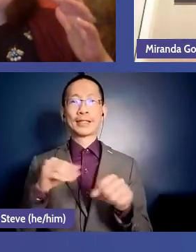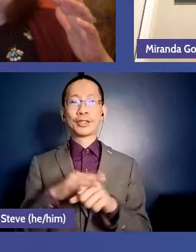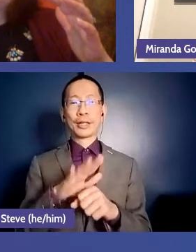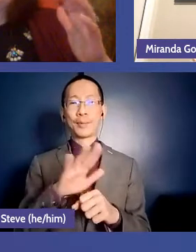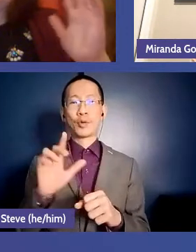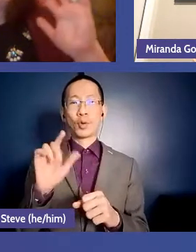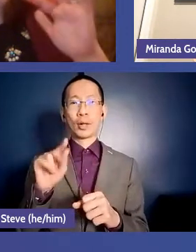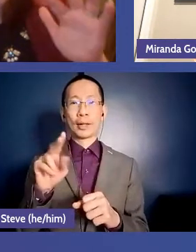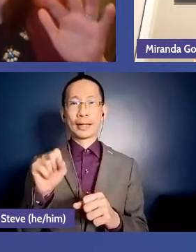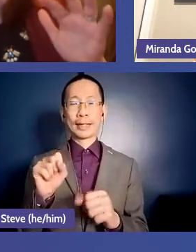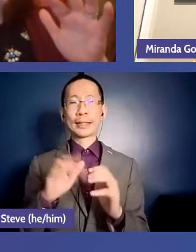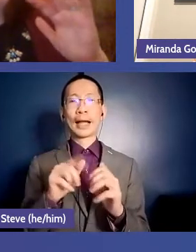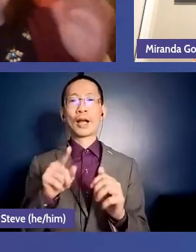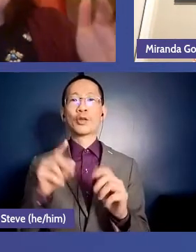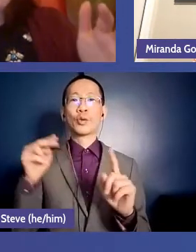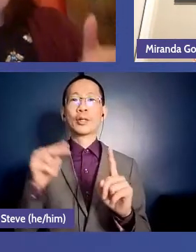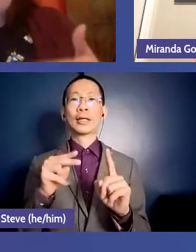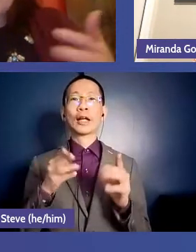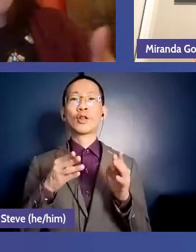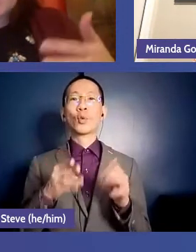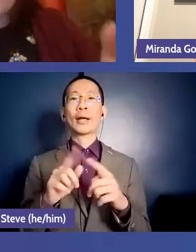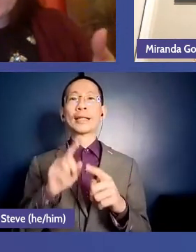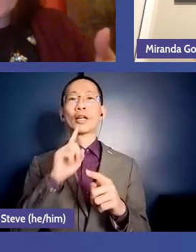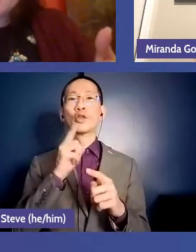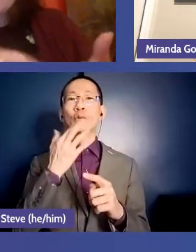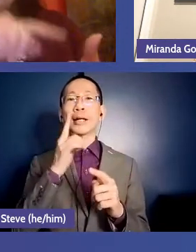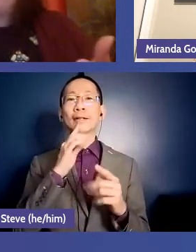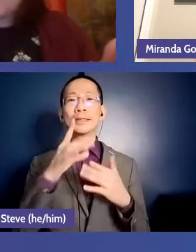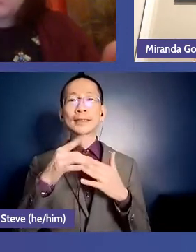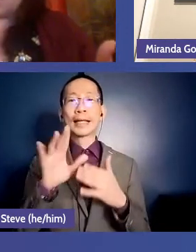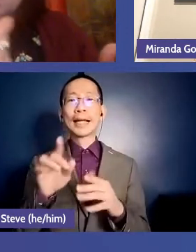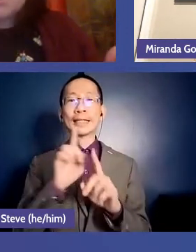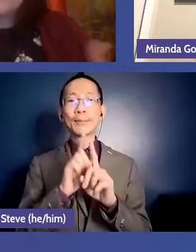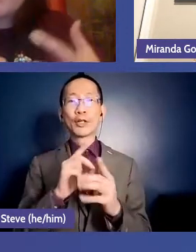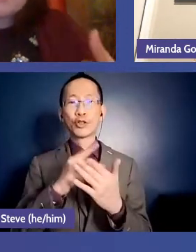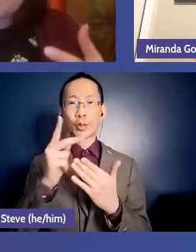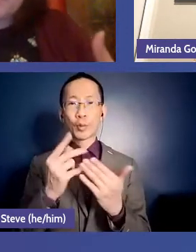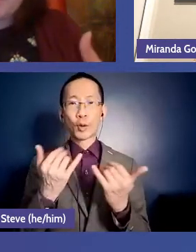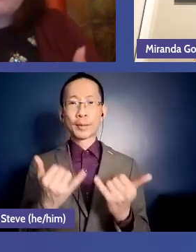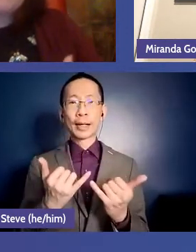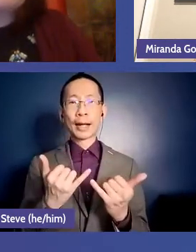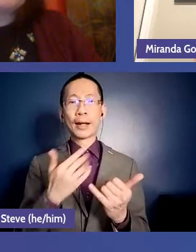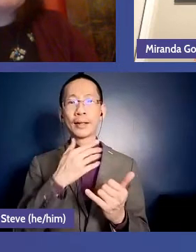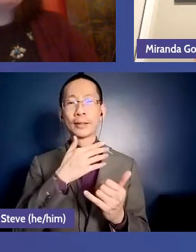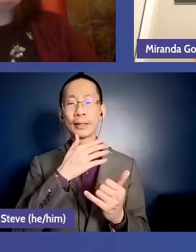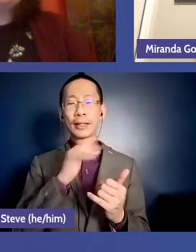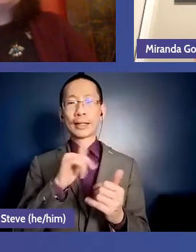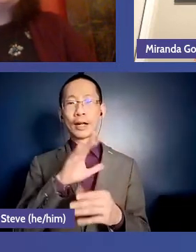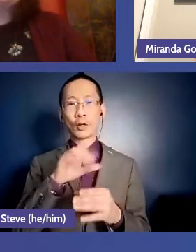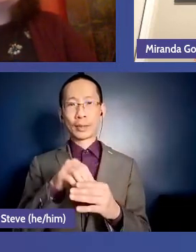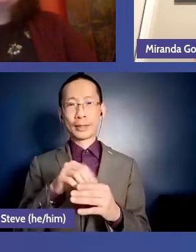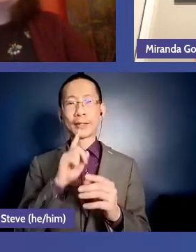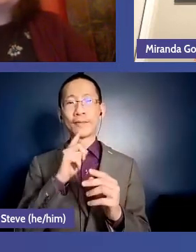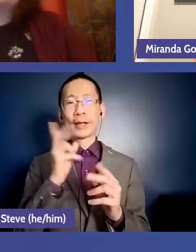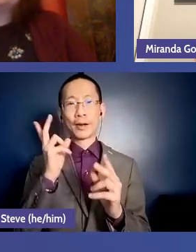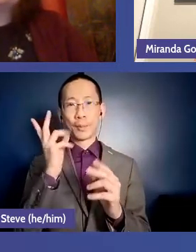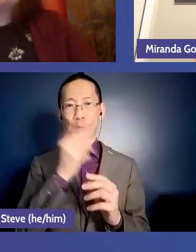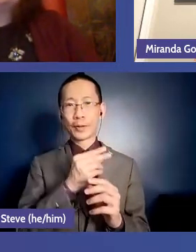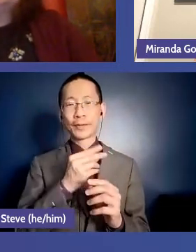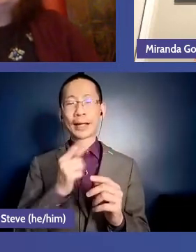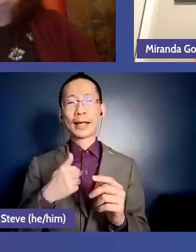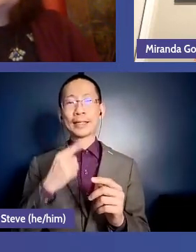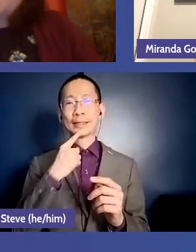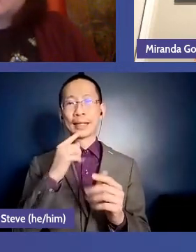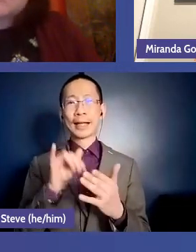into how you look at the way that True Colors is leading its mentorship programs now. That all wraps up, I think, really beautifully. And just to say, I think